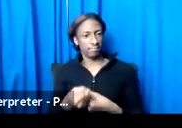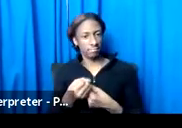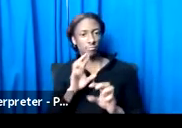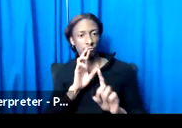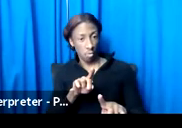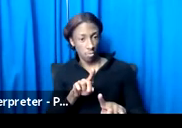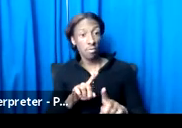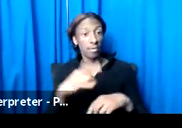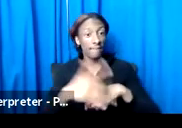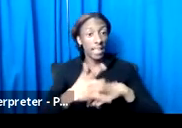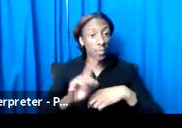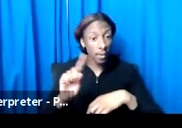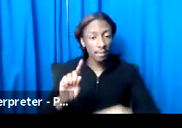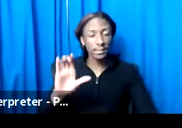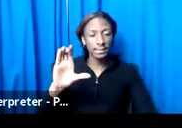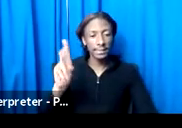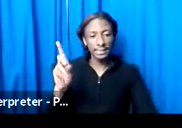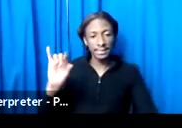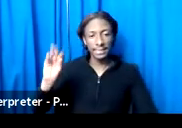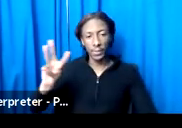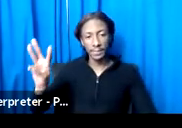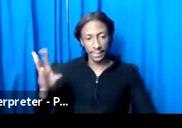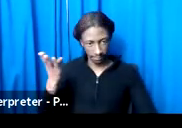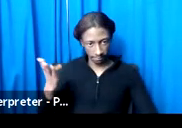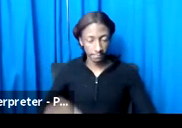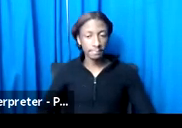CDC website. Next slide, please.